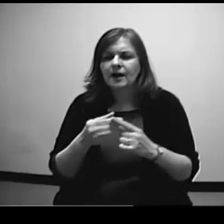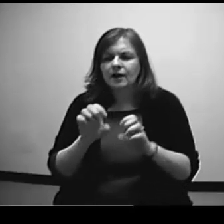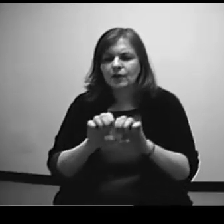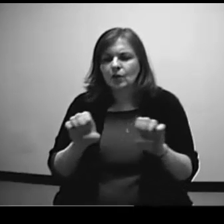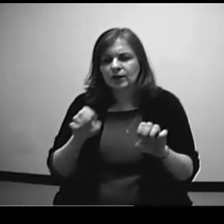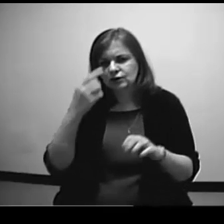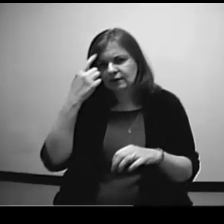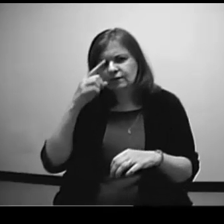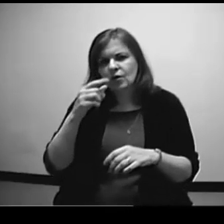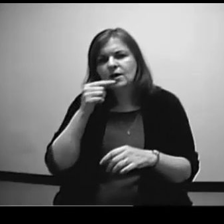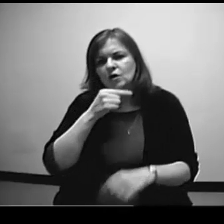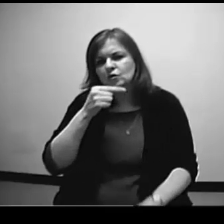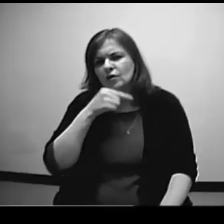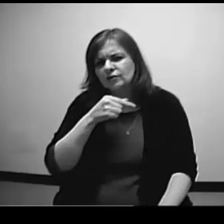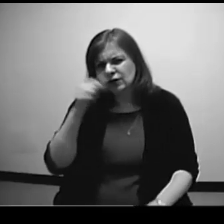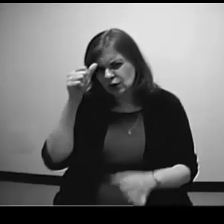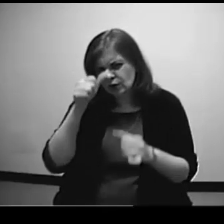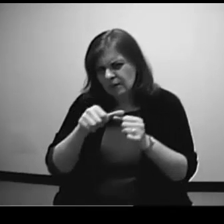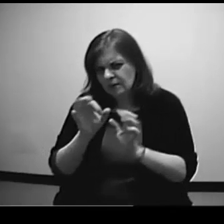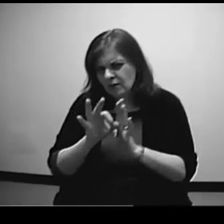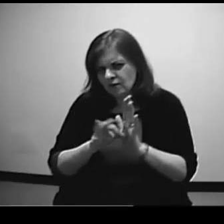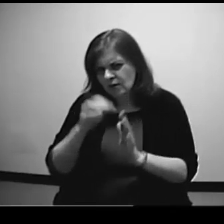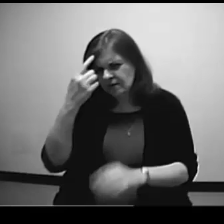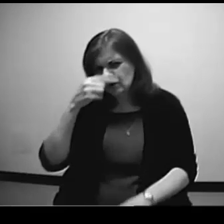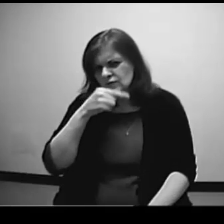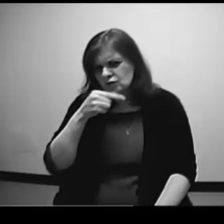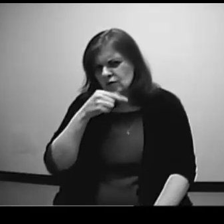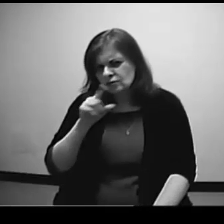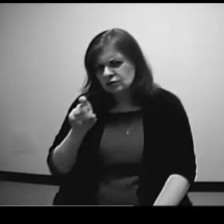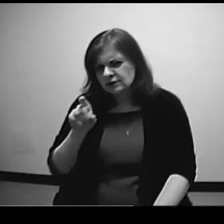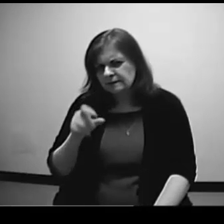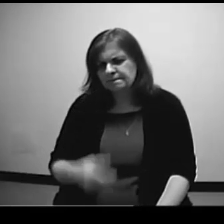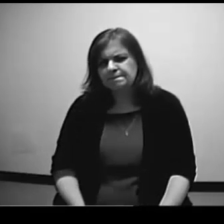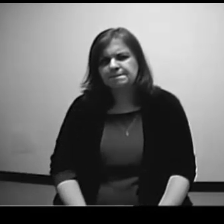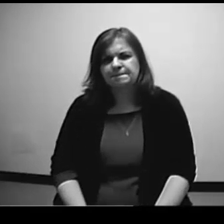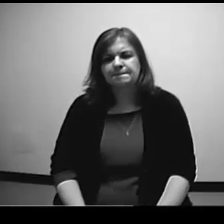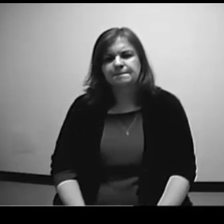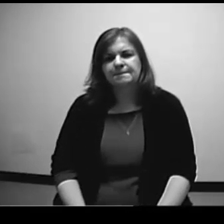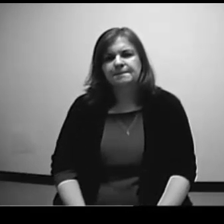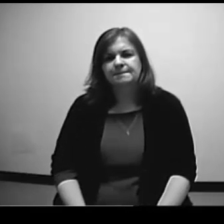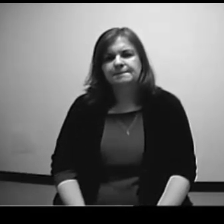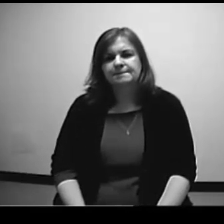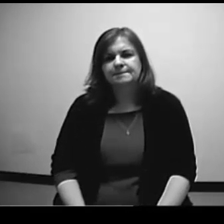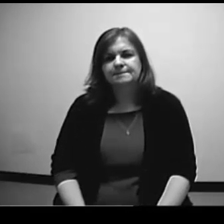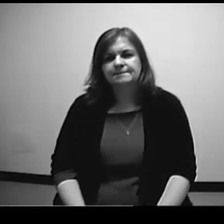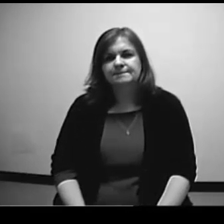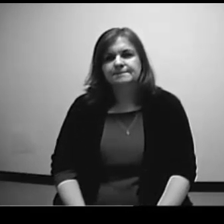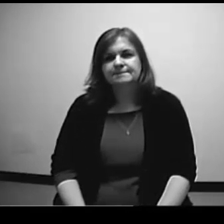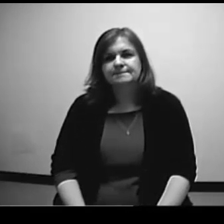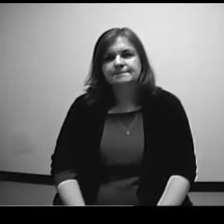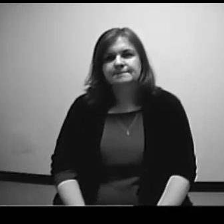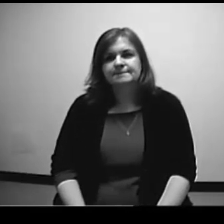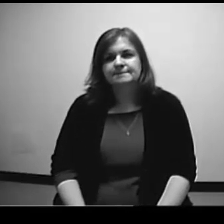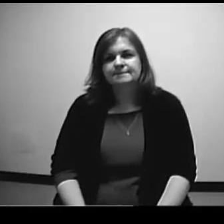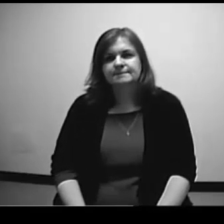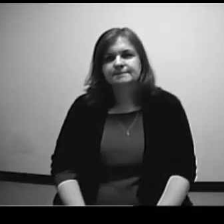In particular, we're looking for the equation for glucose. Do you remember what that was?